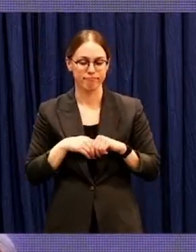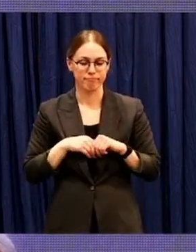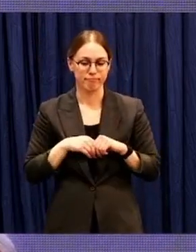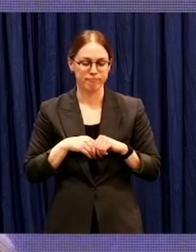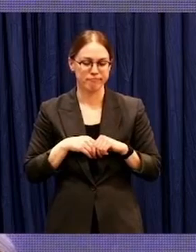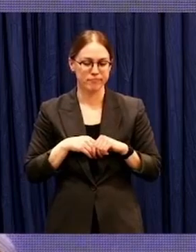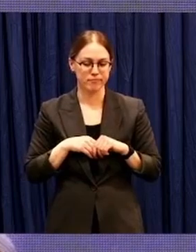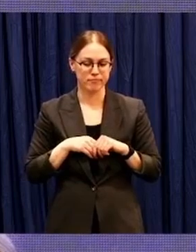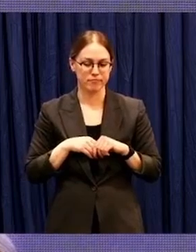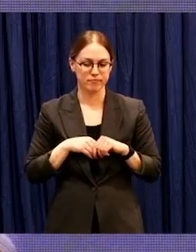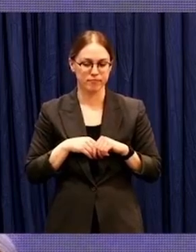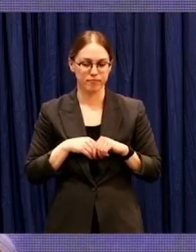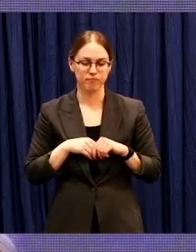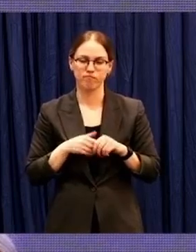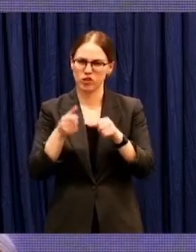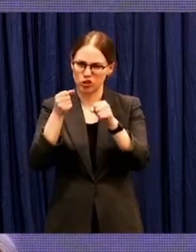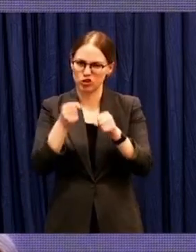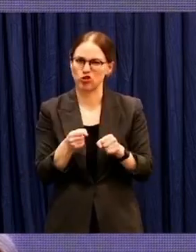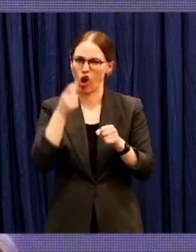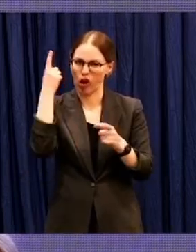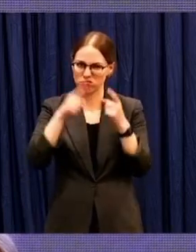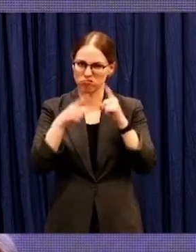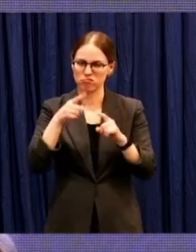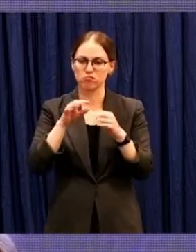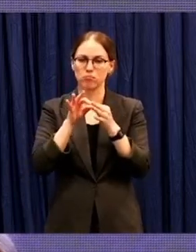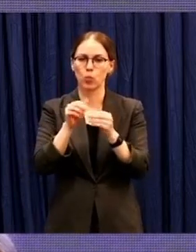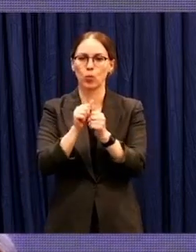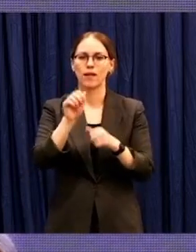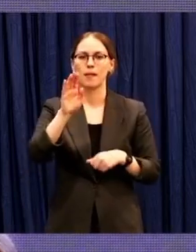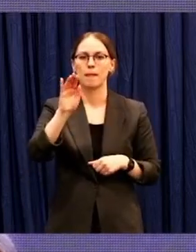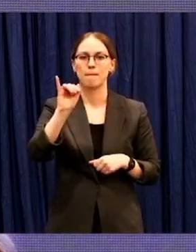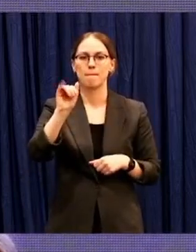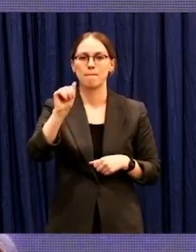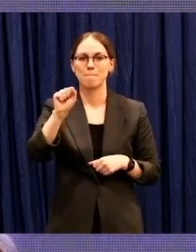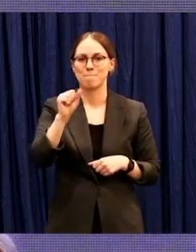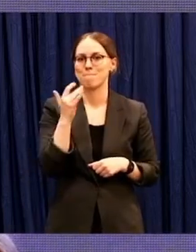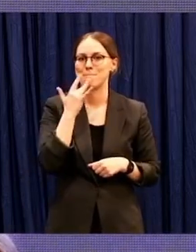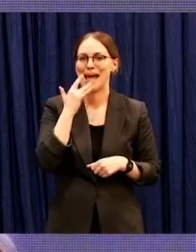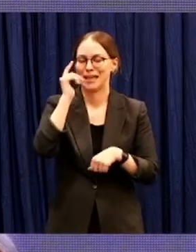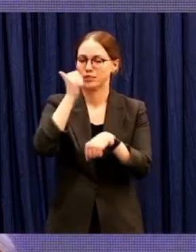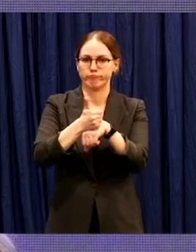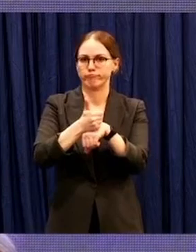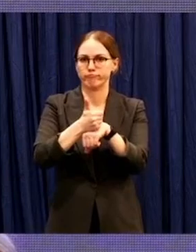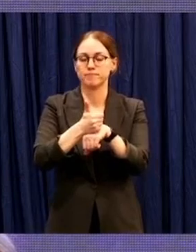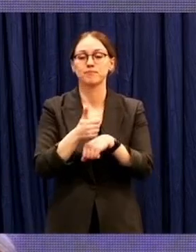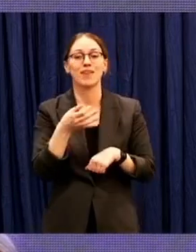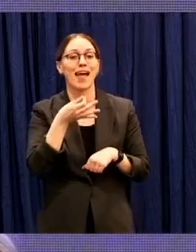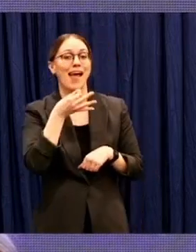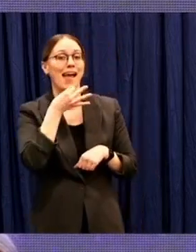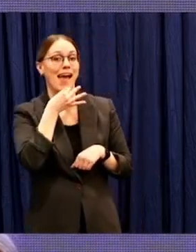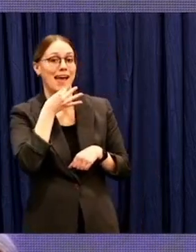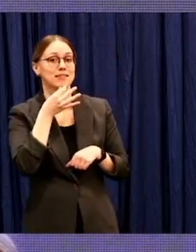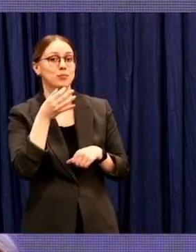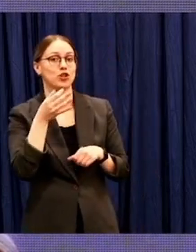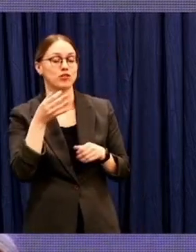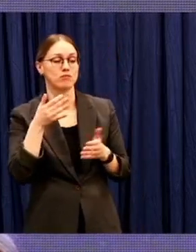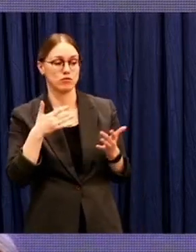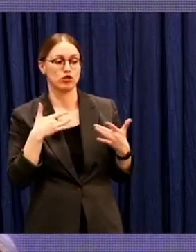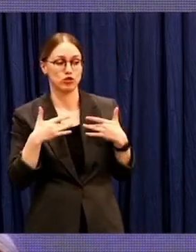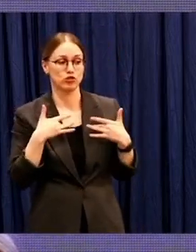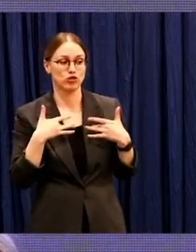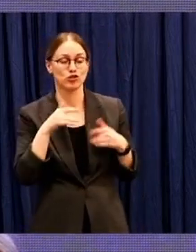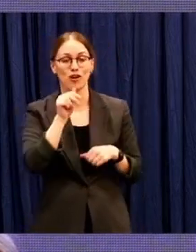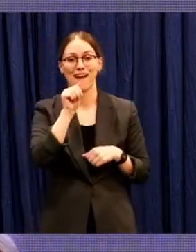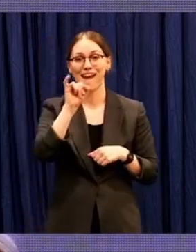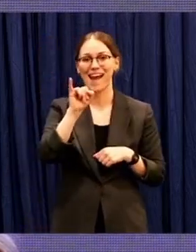There was strong consensus around bias concerns. Our experts were very concerned that AI systems would